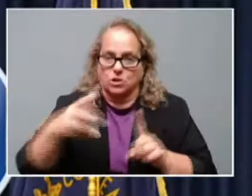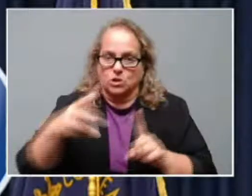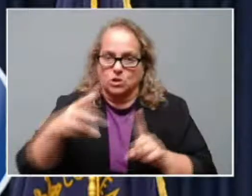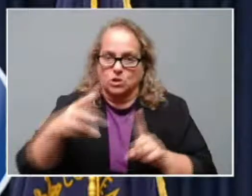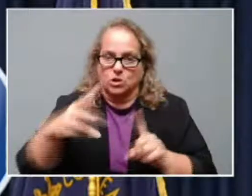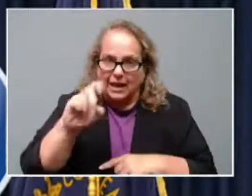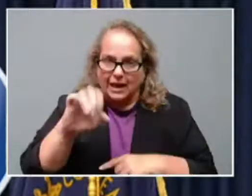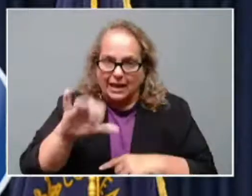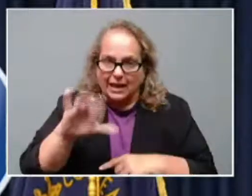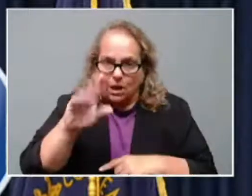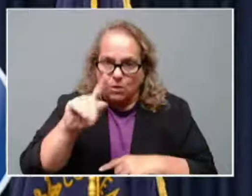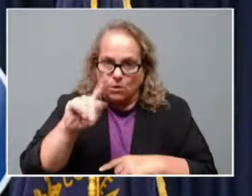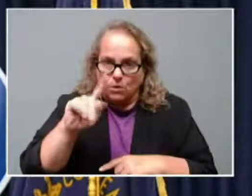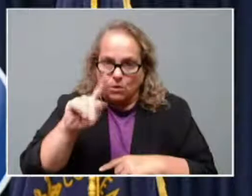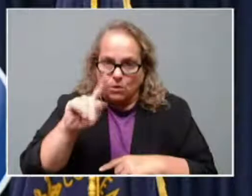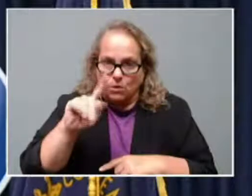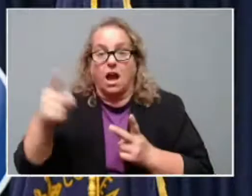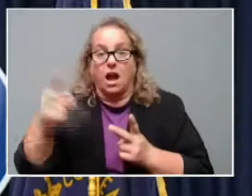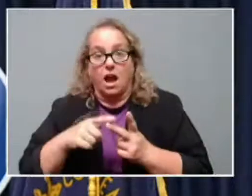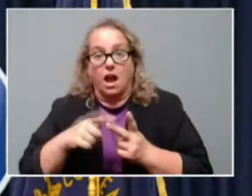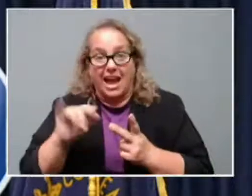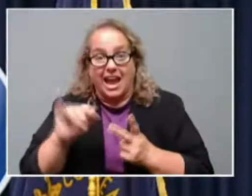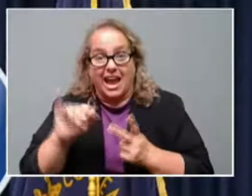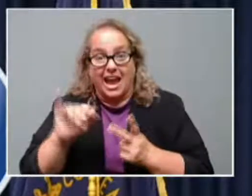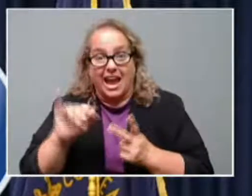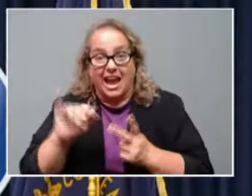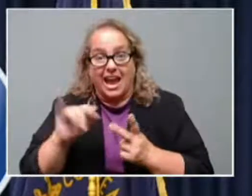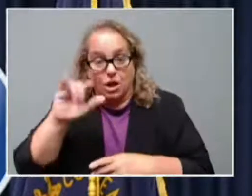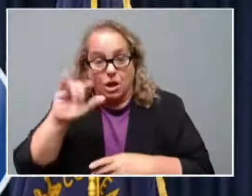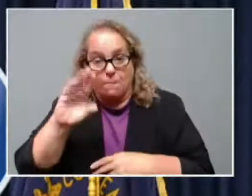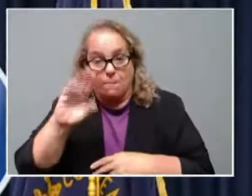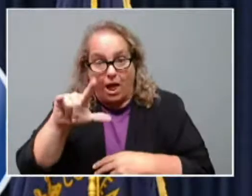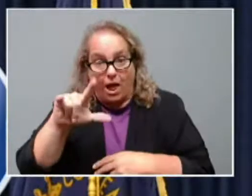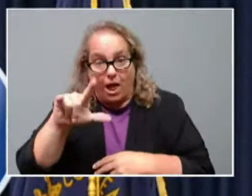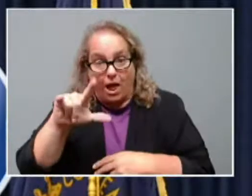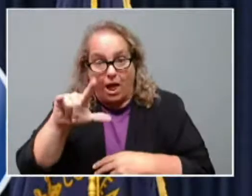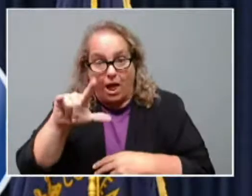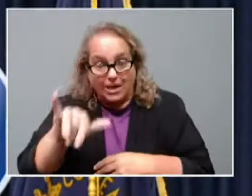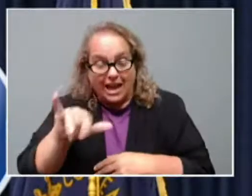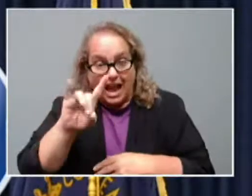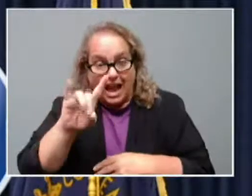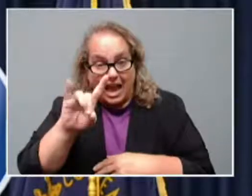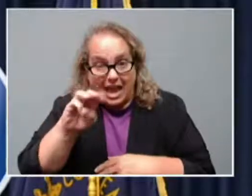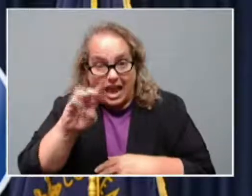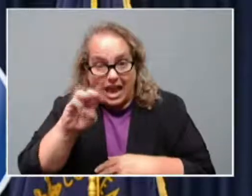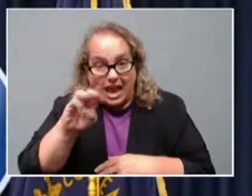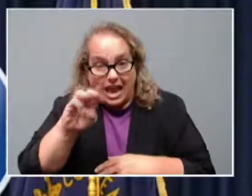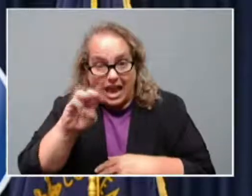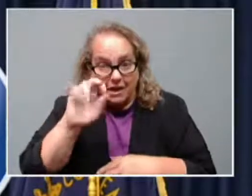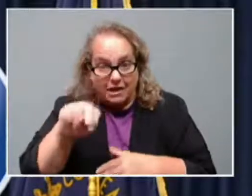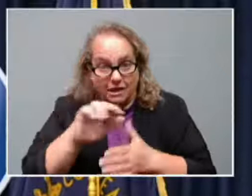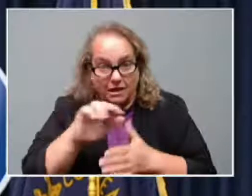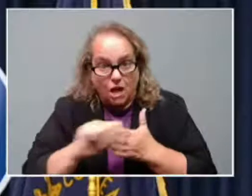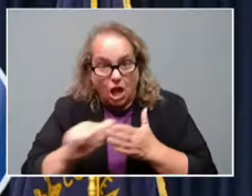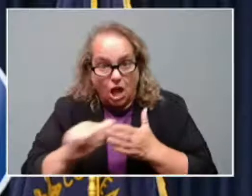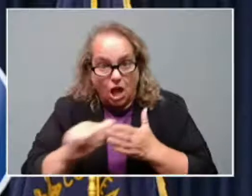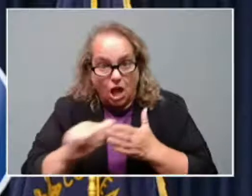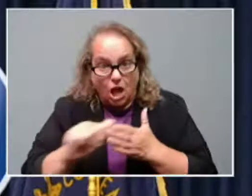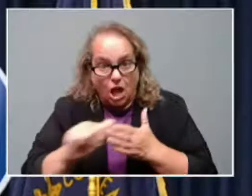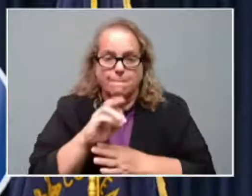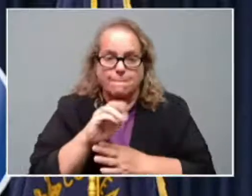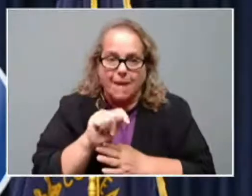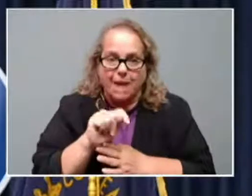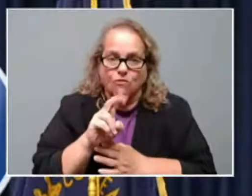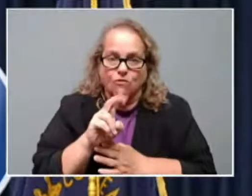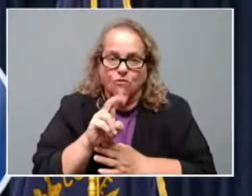International, which also announced a new facility in Boyle County, added an $8 million investment in Mount Vernon, pushing their total commitment to almost $14